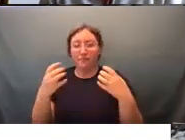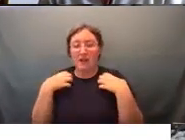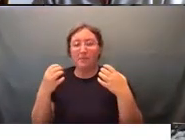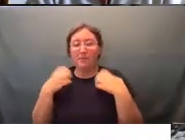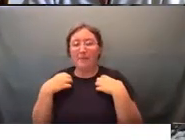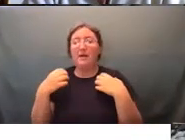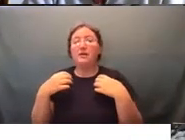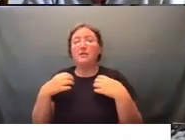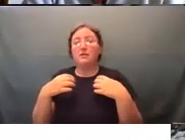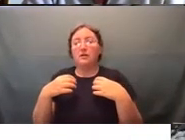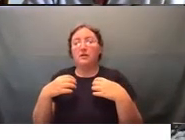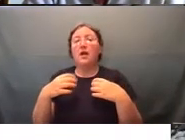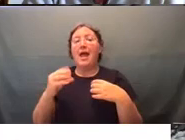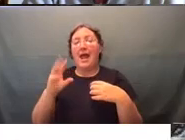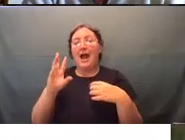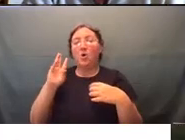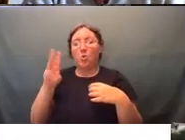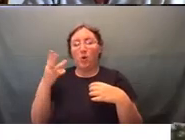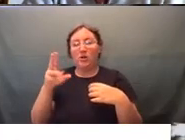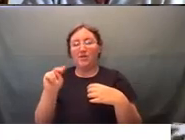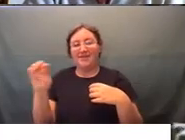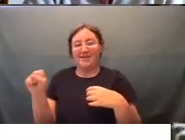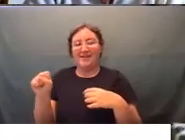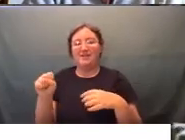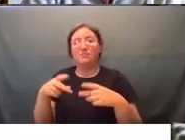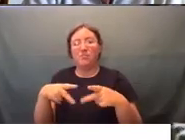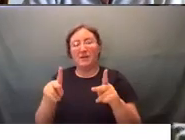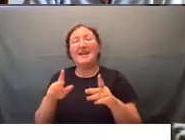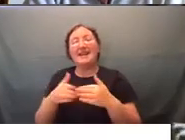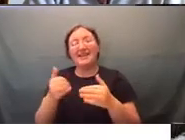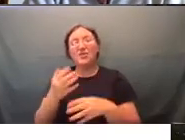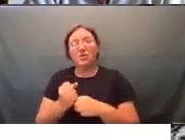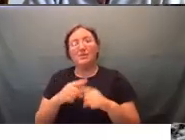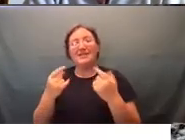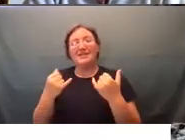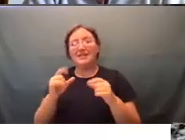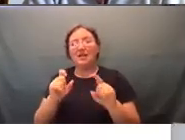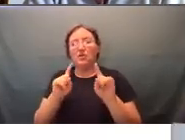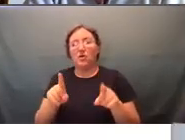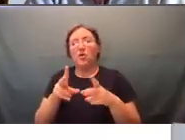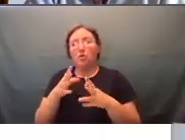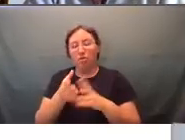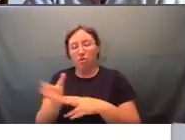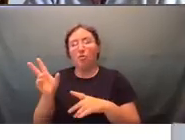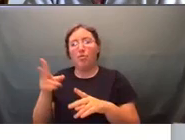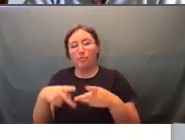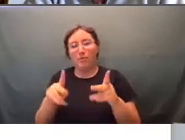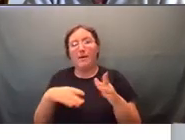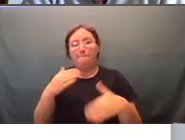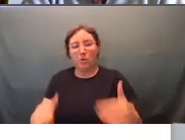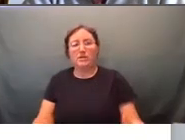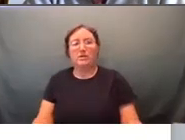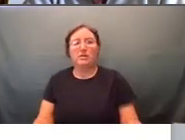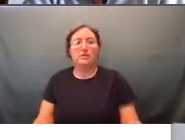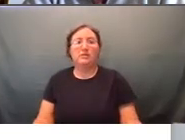separate category. And you can get them a little easier, but still needs to go through the permit process. Reminder